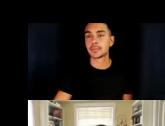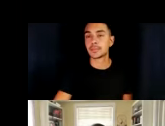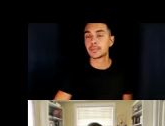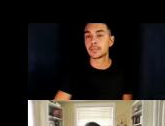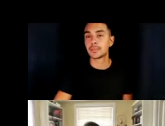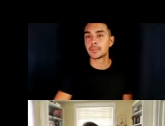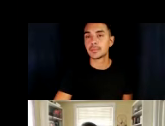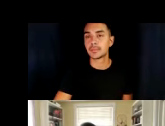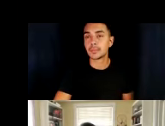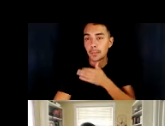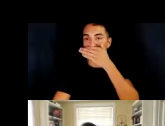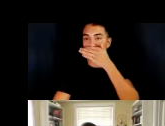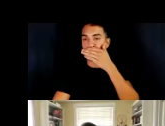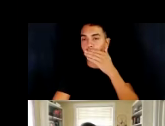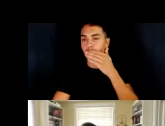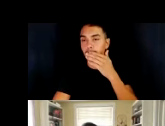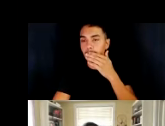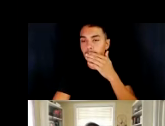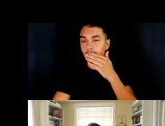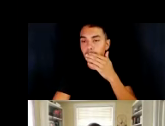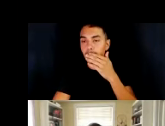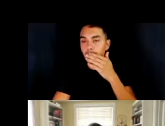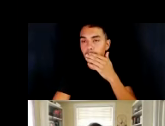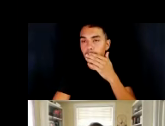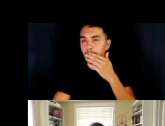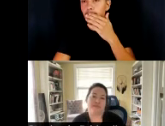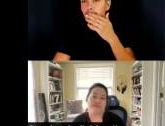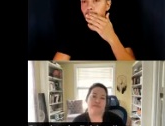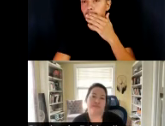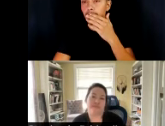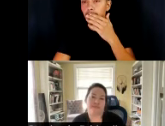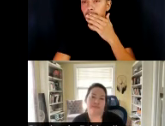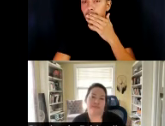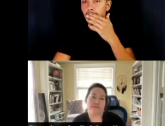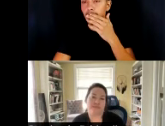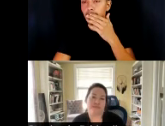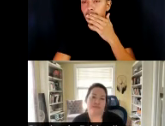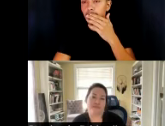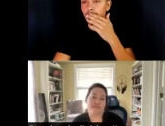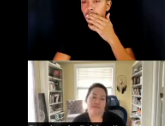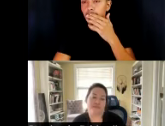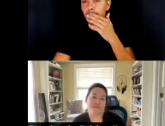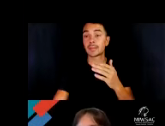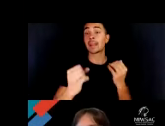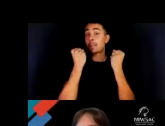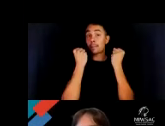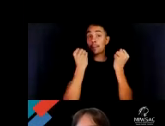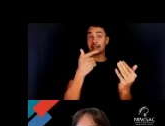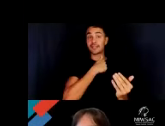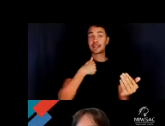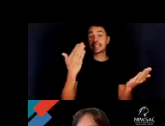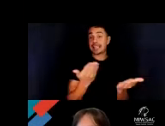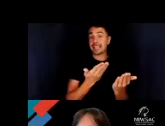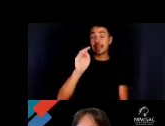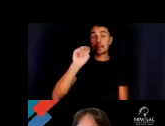Thank you. And so I'm going to start off by saying many of us, I think at MUSAC, have been hit